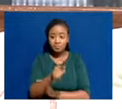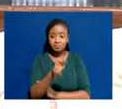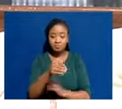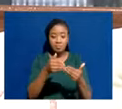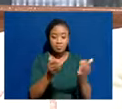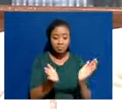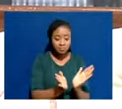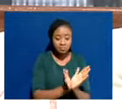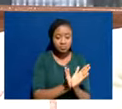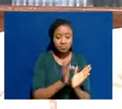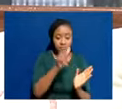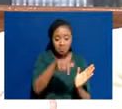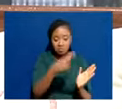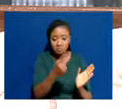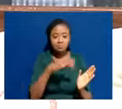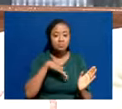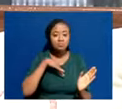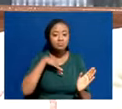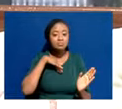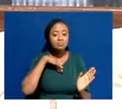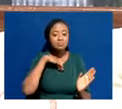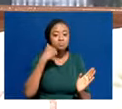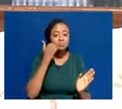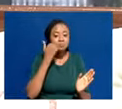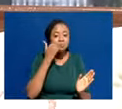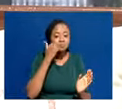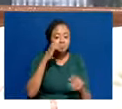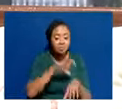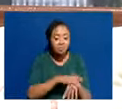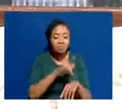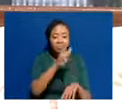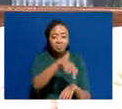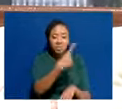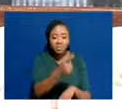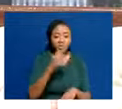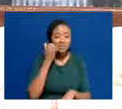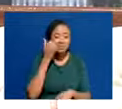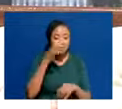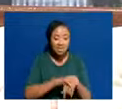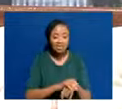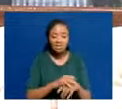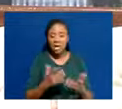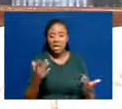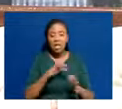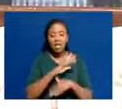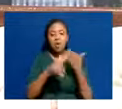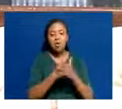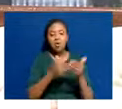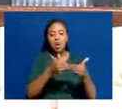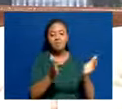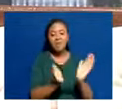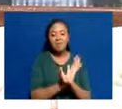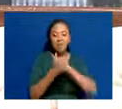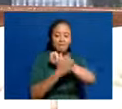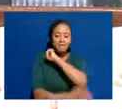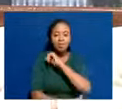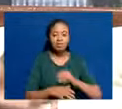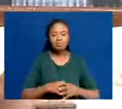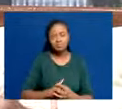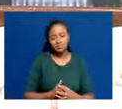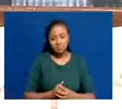sick, they're impoverished. Yeah. Everything changes. You've invested, you've gotten, back in the rural home, there's a cow or